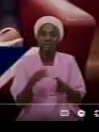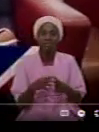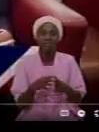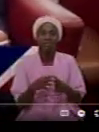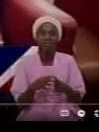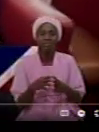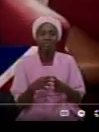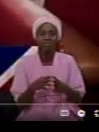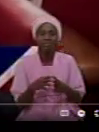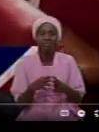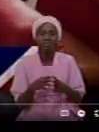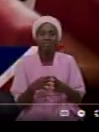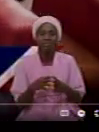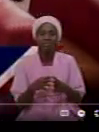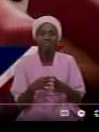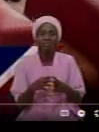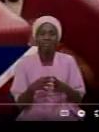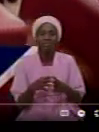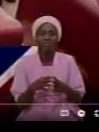Acts